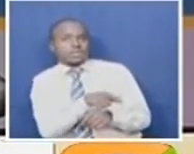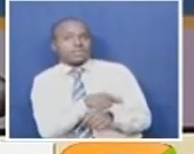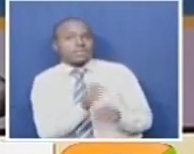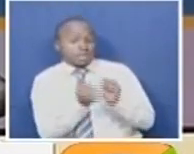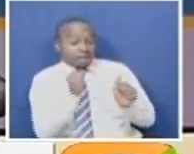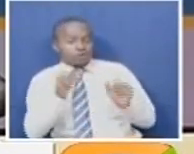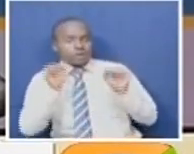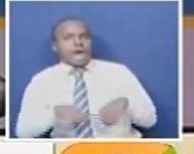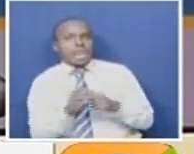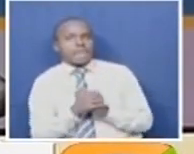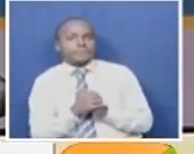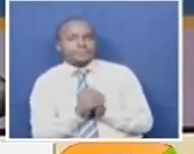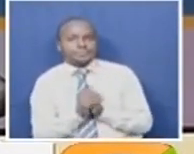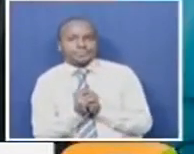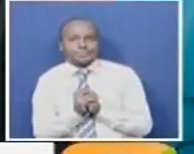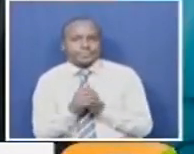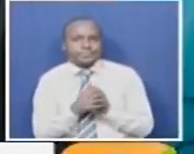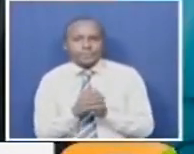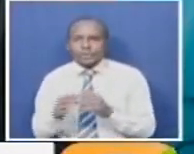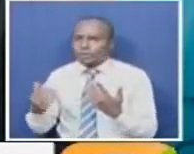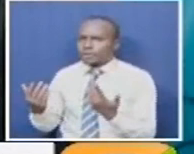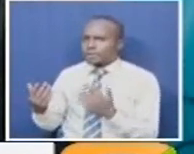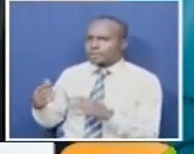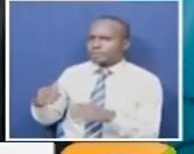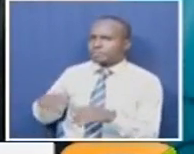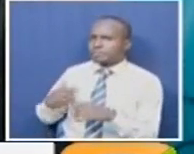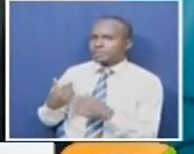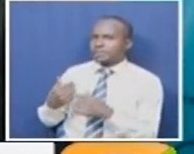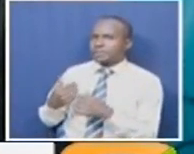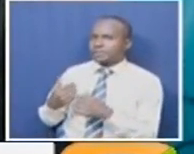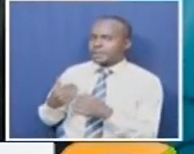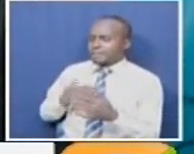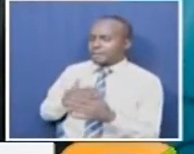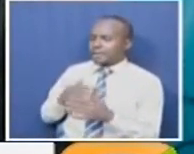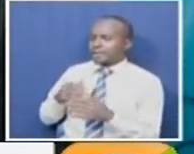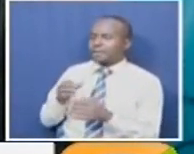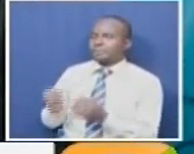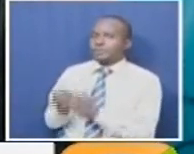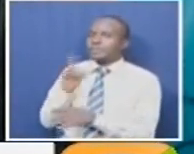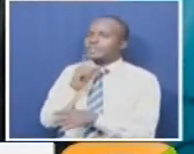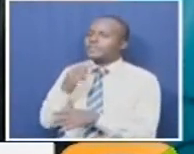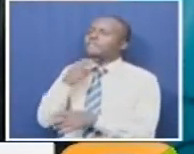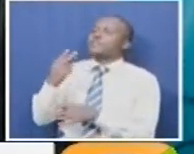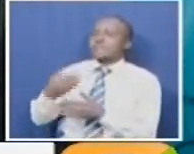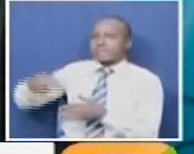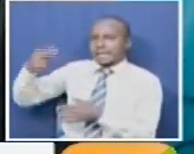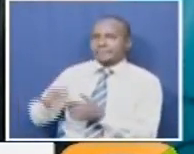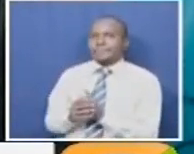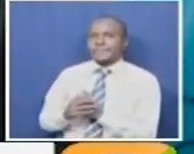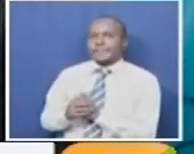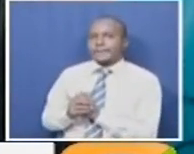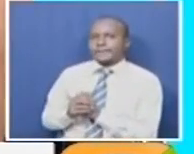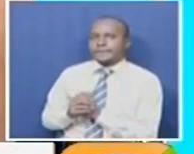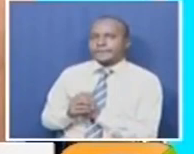in my opinion. Right. Yeah. And my sound guy is asking you to project kindly. Oh, sorry. Yeah. So let's talk